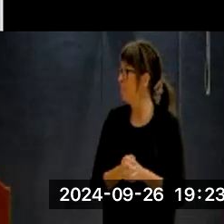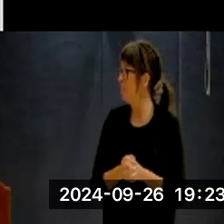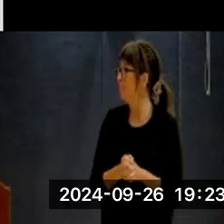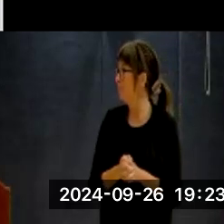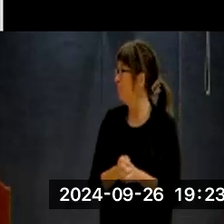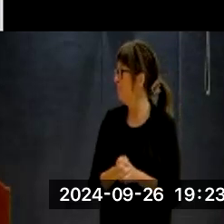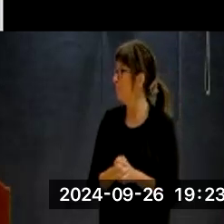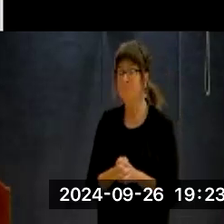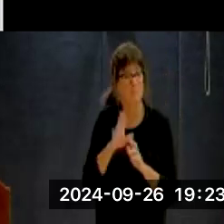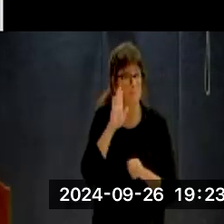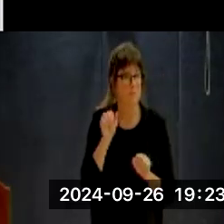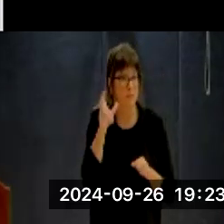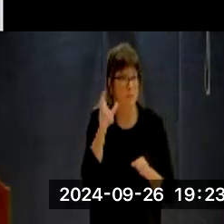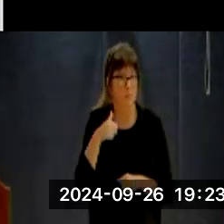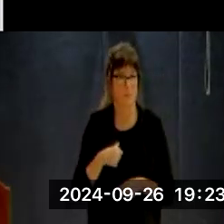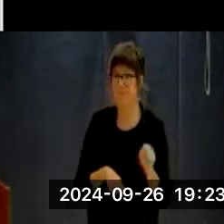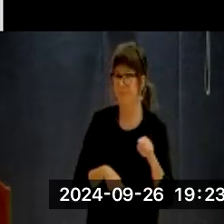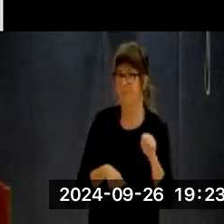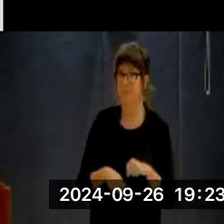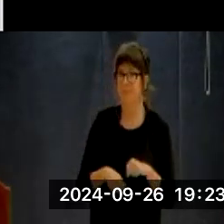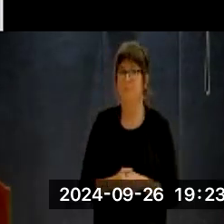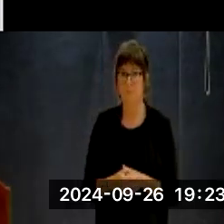Hi, can you hear me?